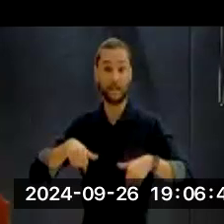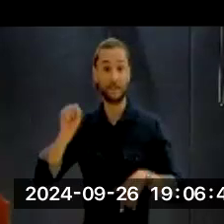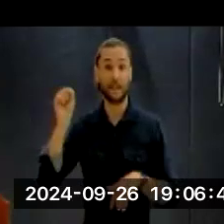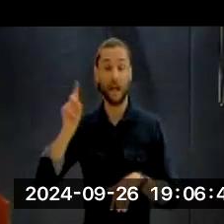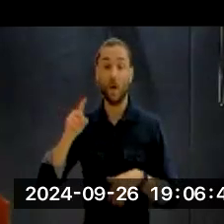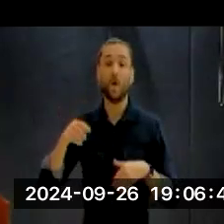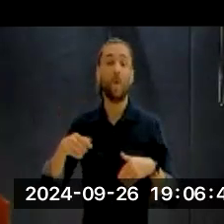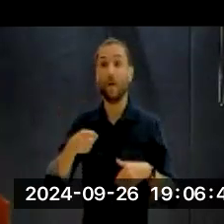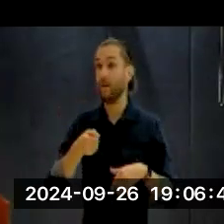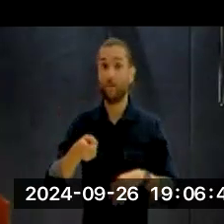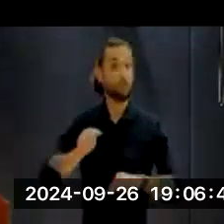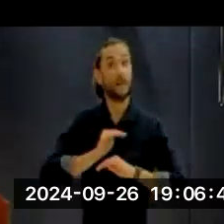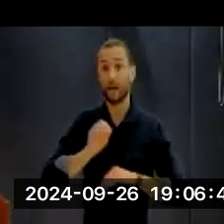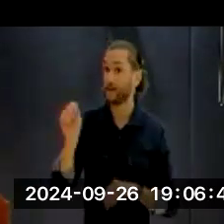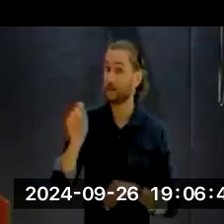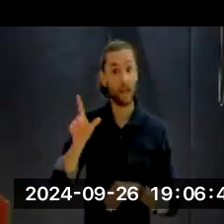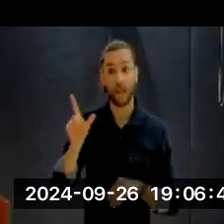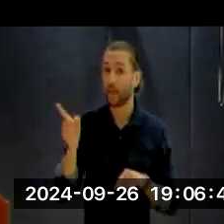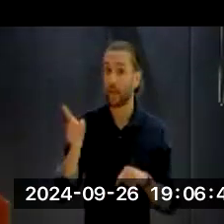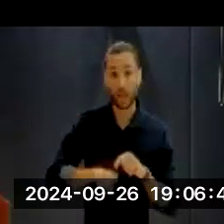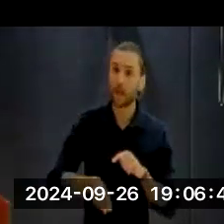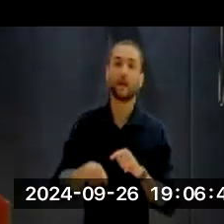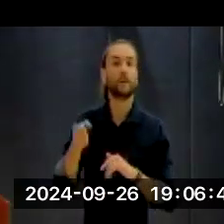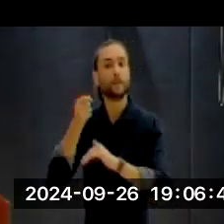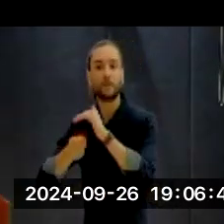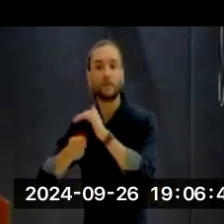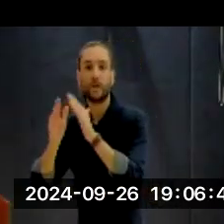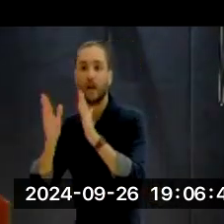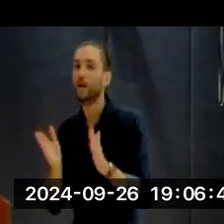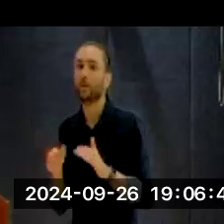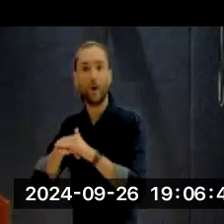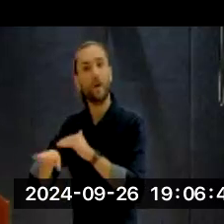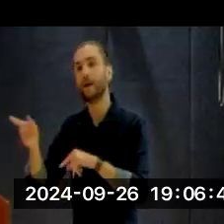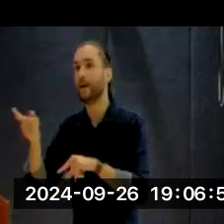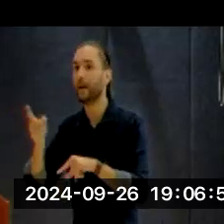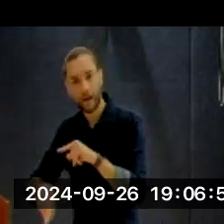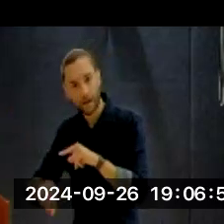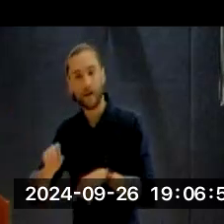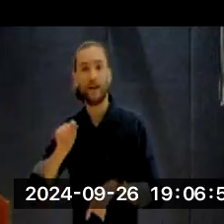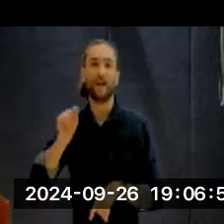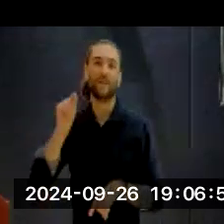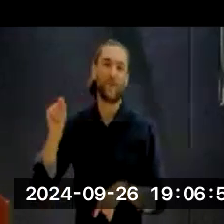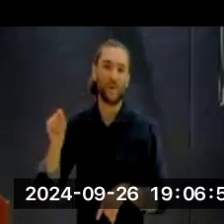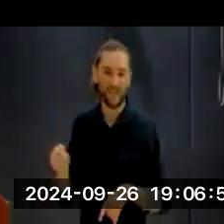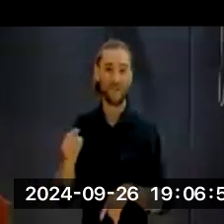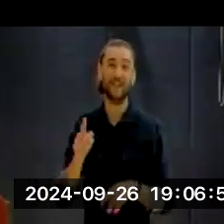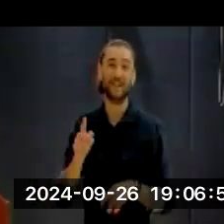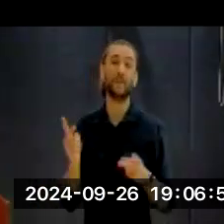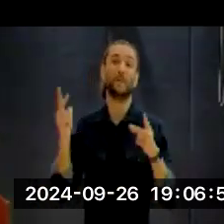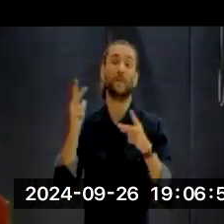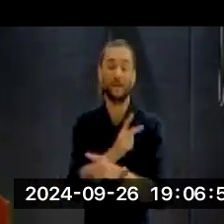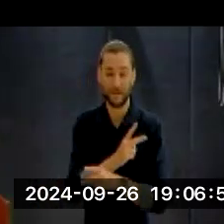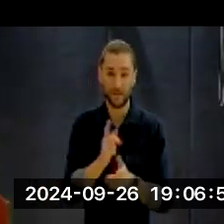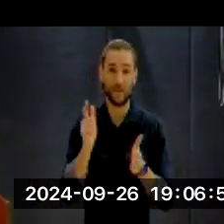their ADLs are not able to access shelters and are therefore experiencing further criminalization